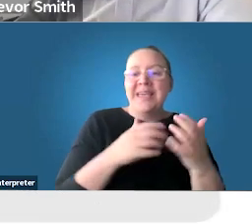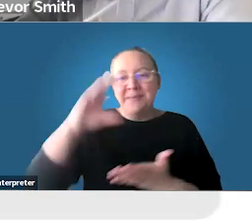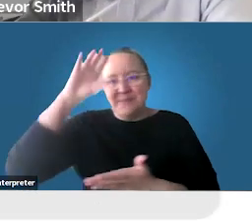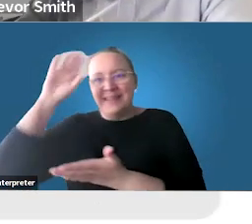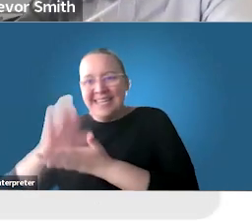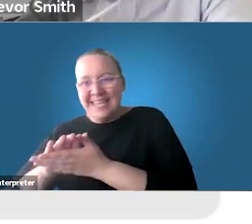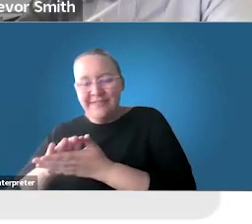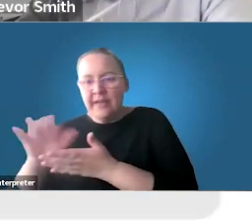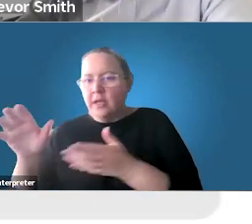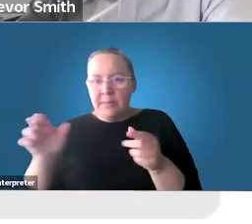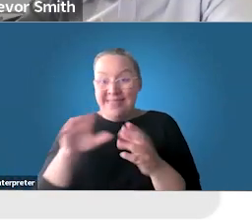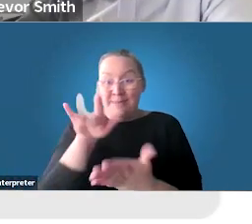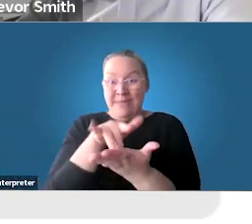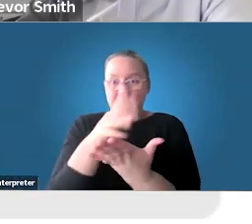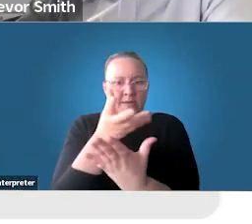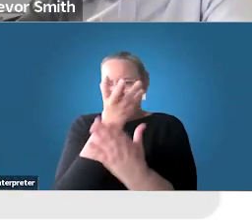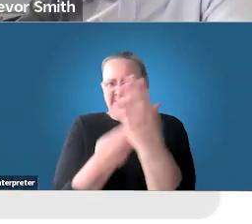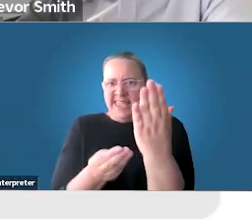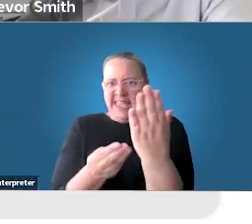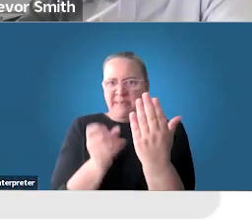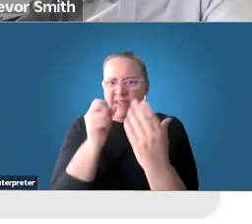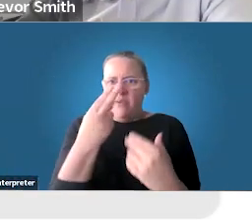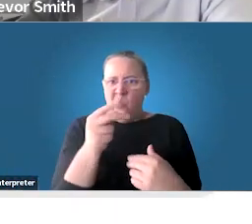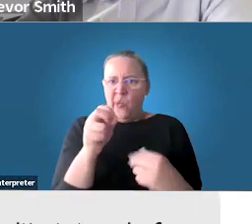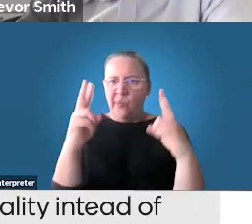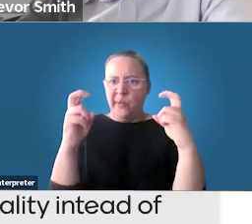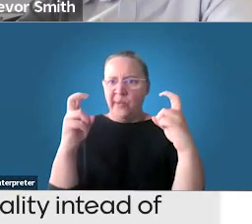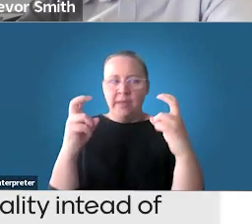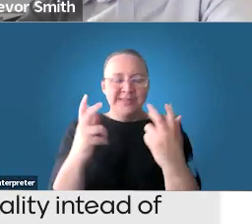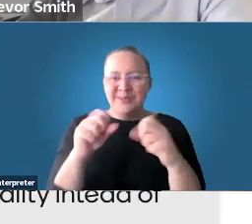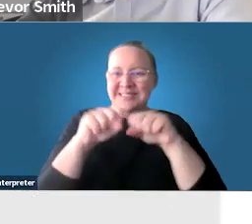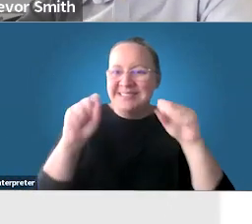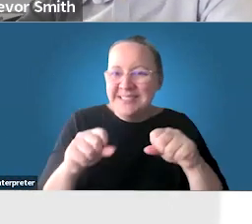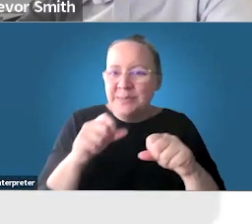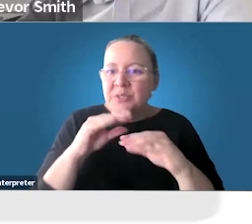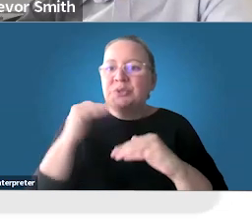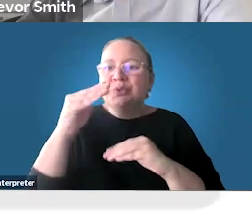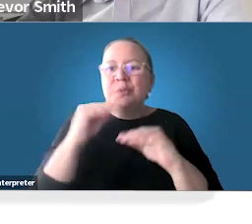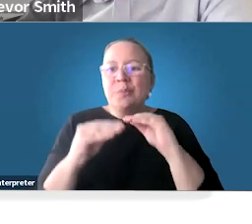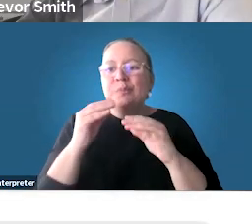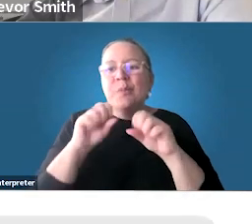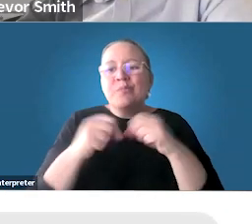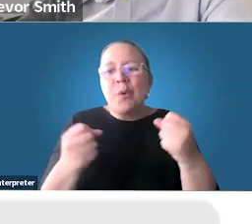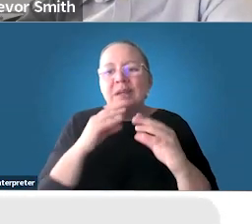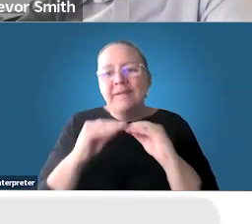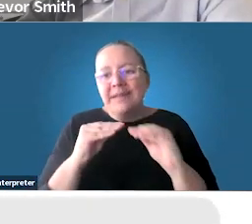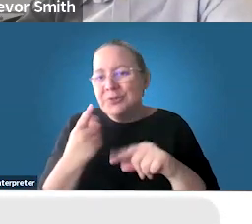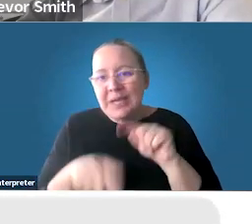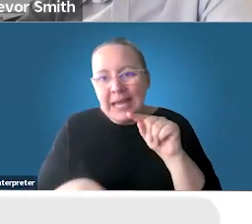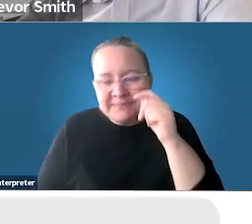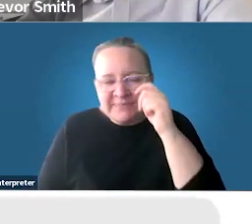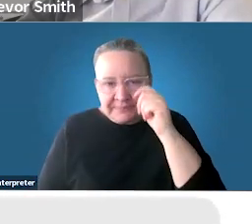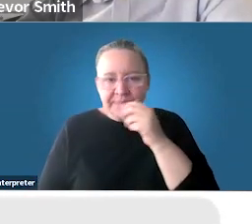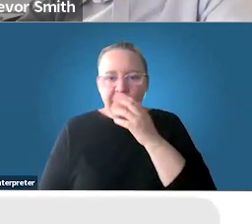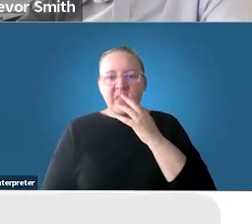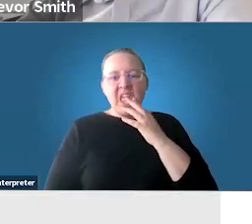possible. And I think a lot of folks feel as if the system is too broken to fix is one that really resonates. Um, National